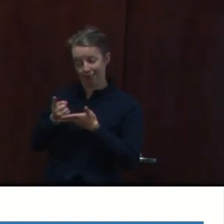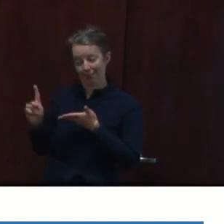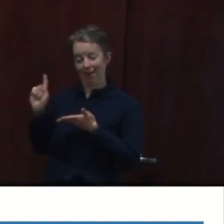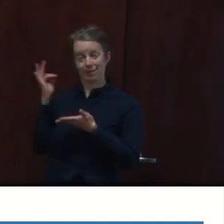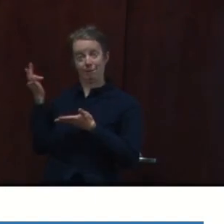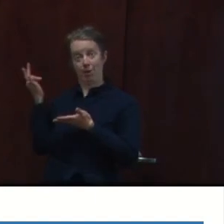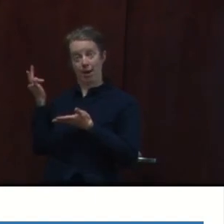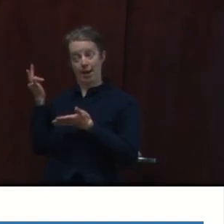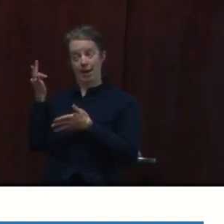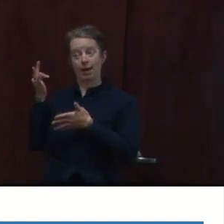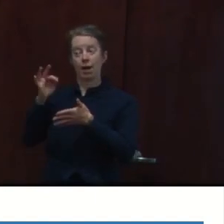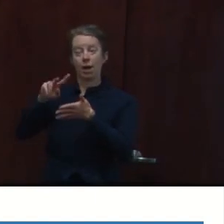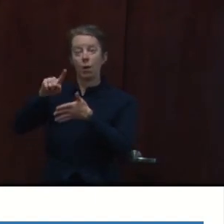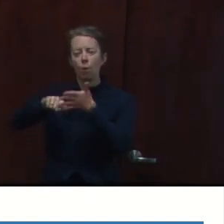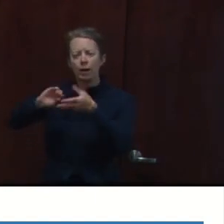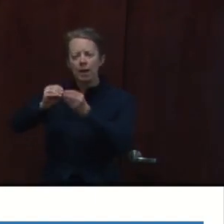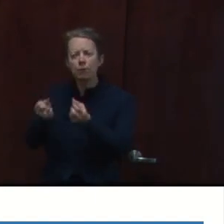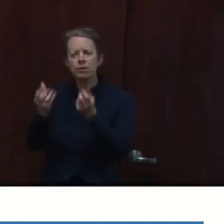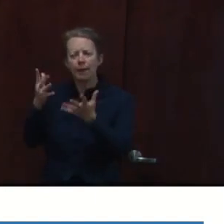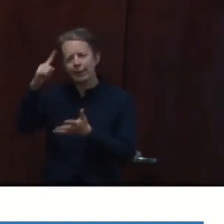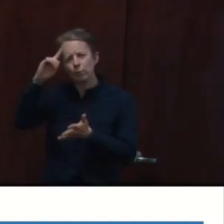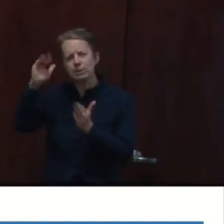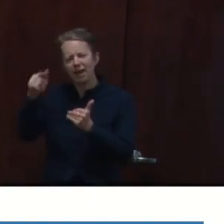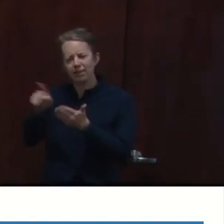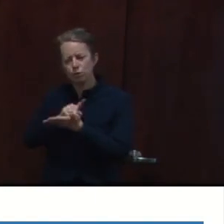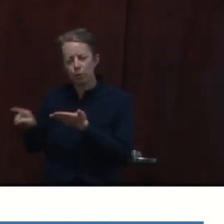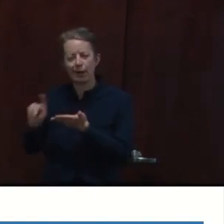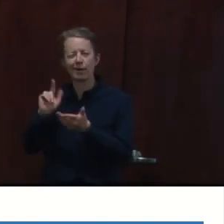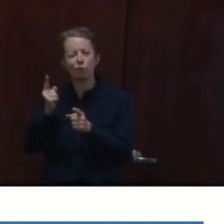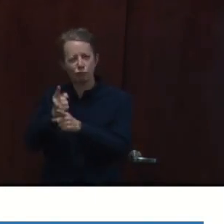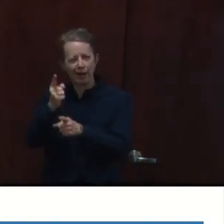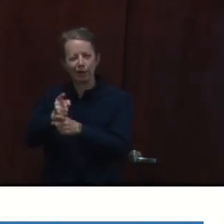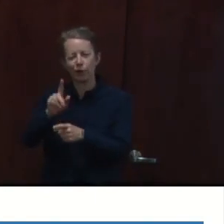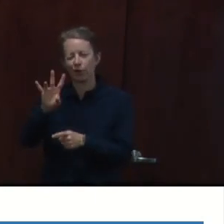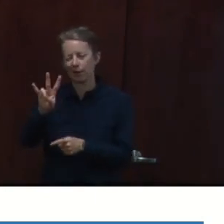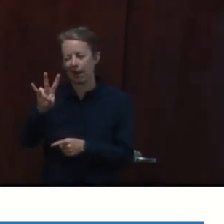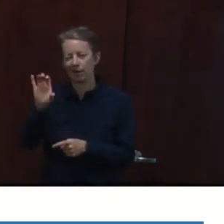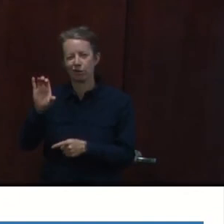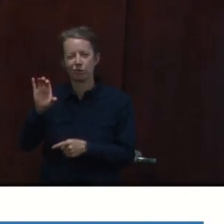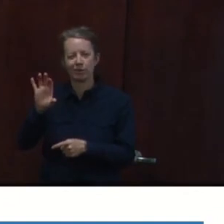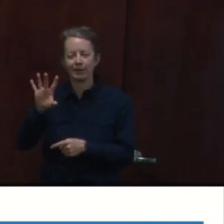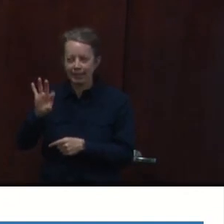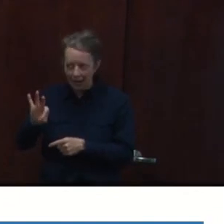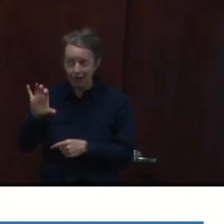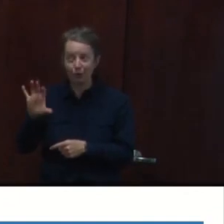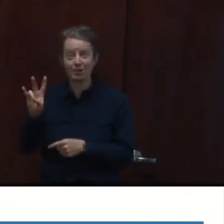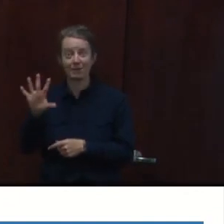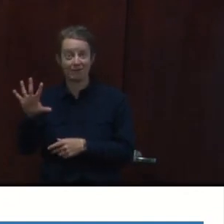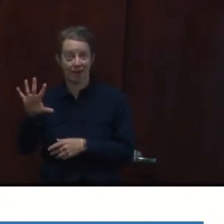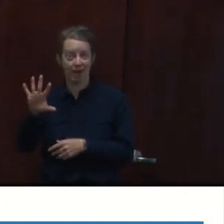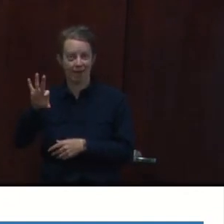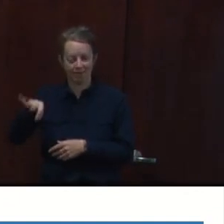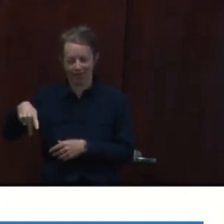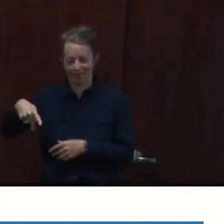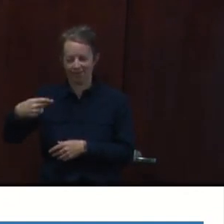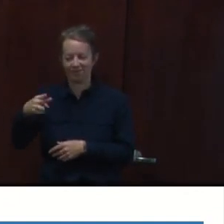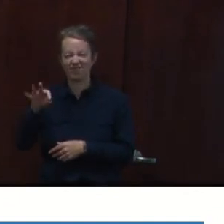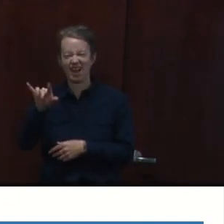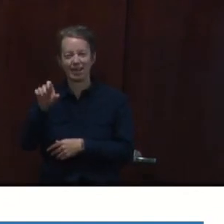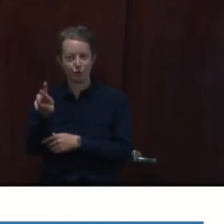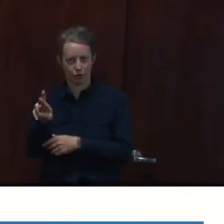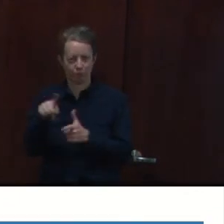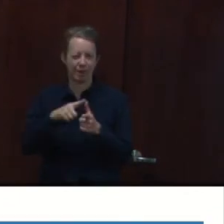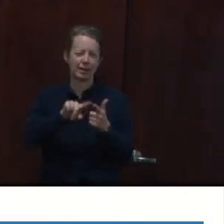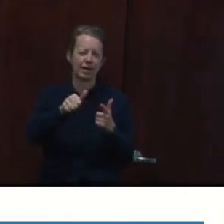this week. Our regular doses of 975 Pfizer are coming to us, and another 500